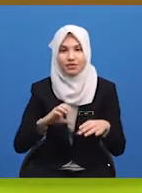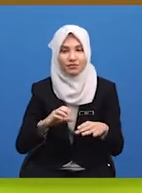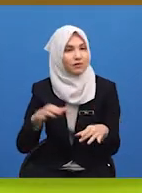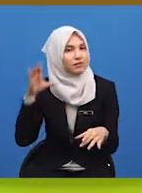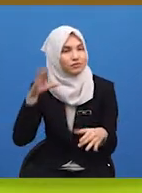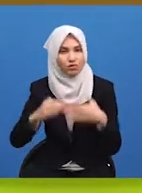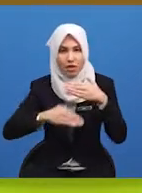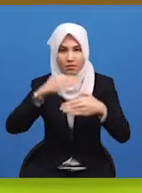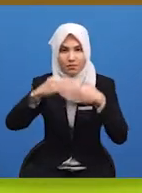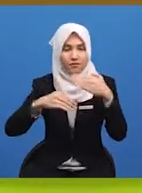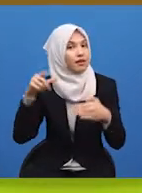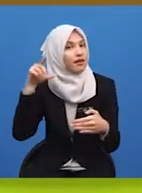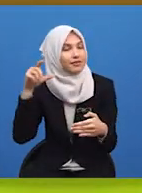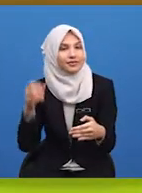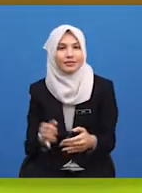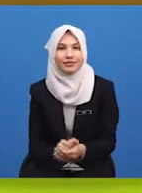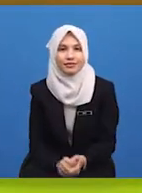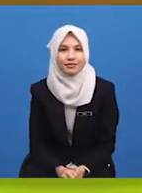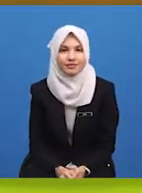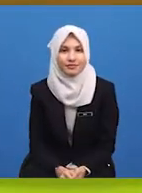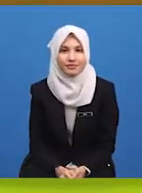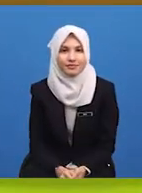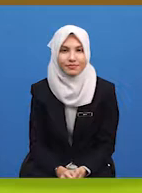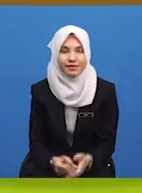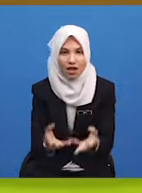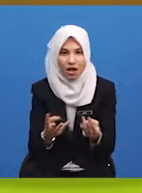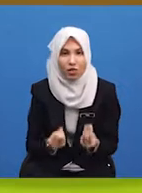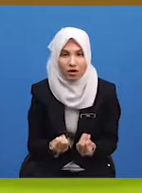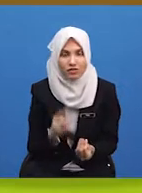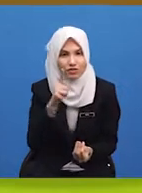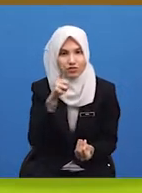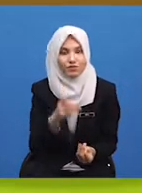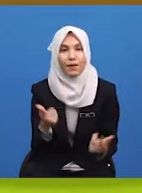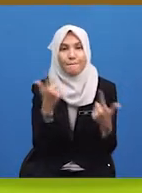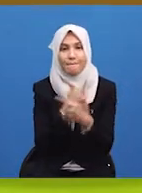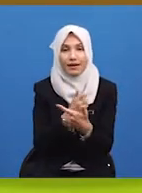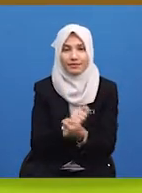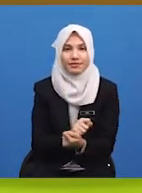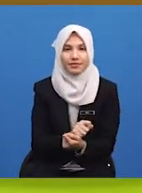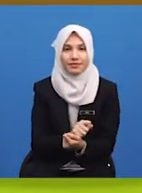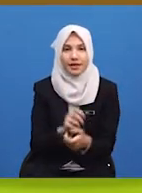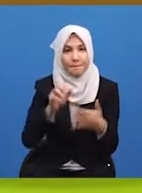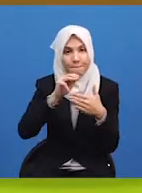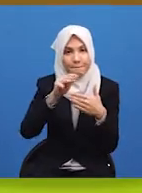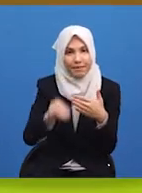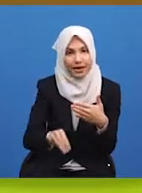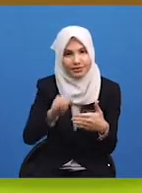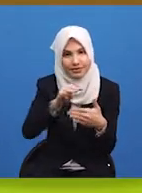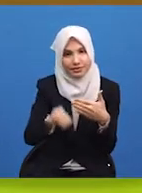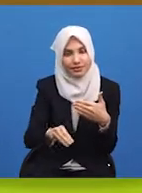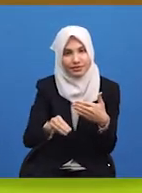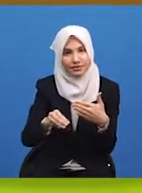listening skills. Before that, I want you to match these words to make